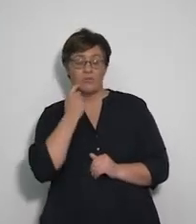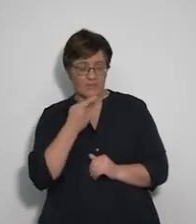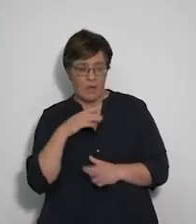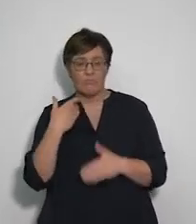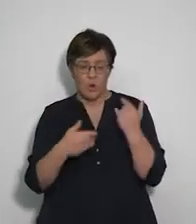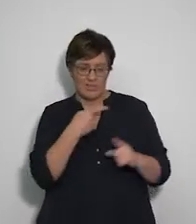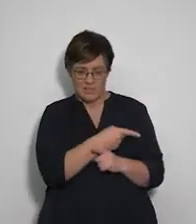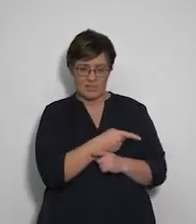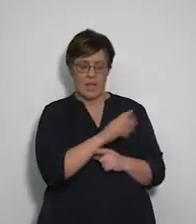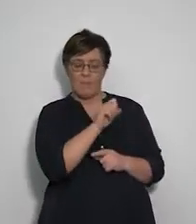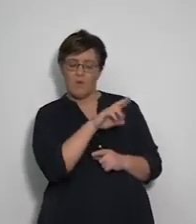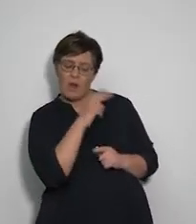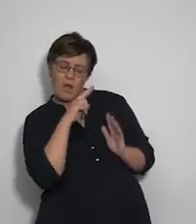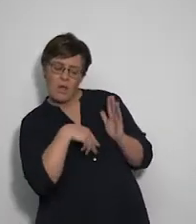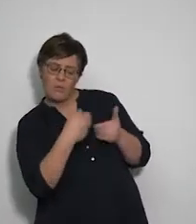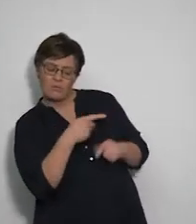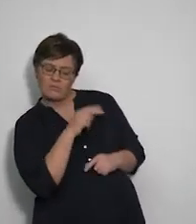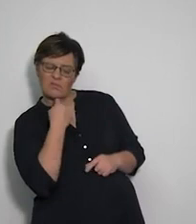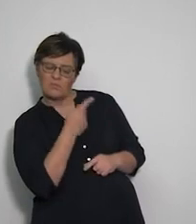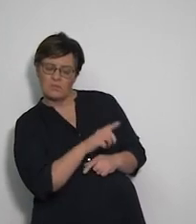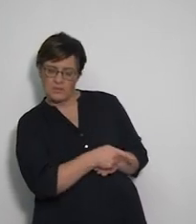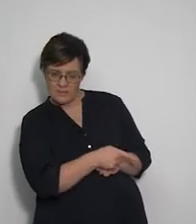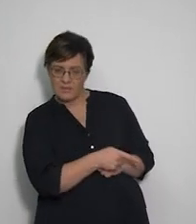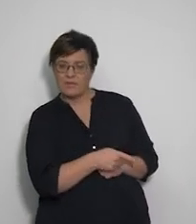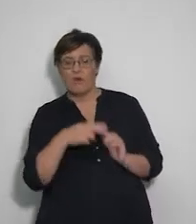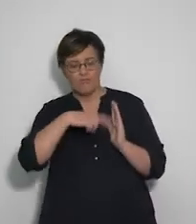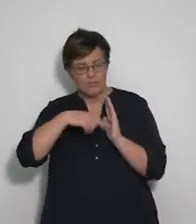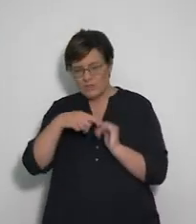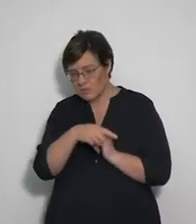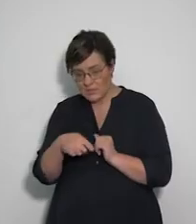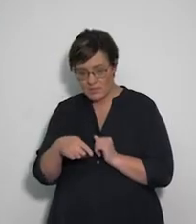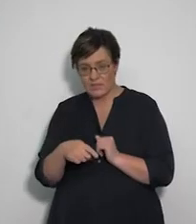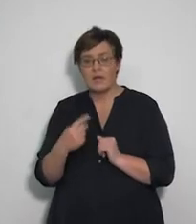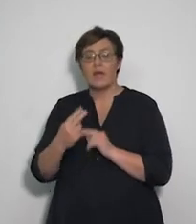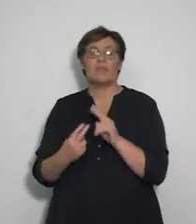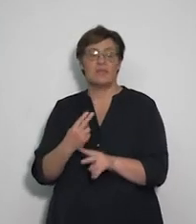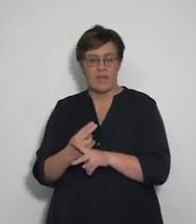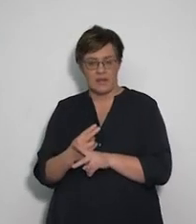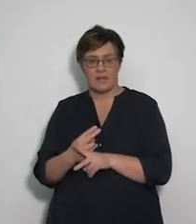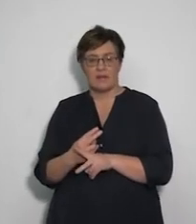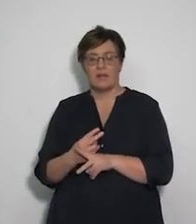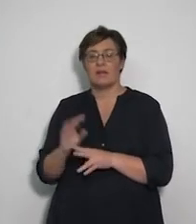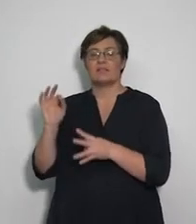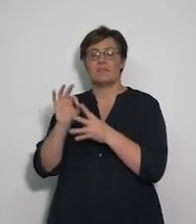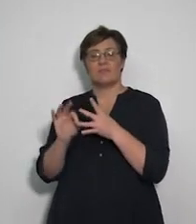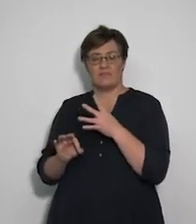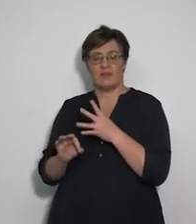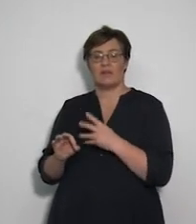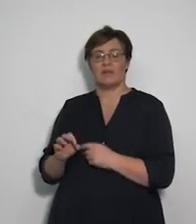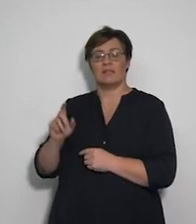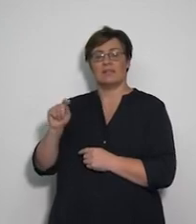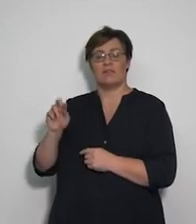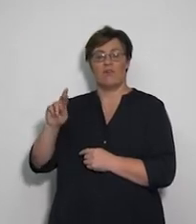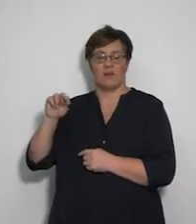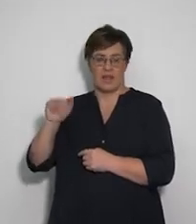is processing this mRNA molecule. Several of them read this mRNA molecule and then bring in a specific